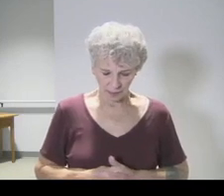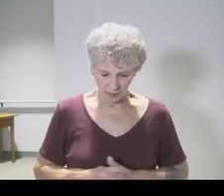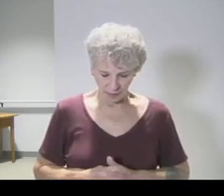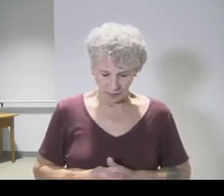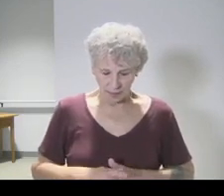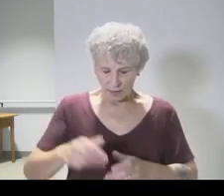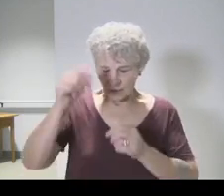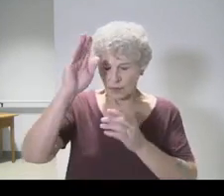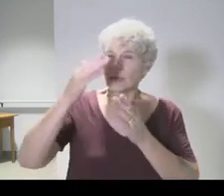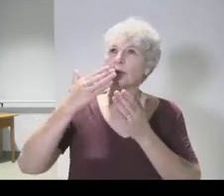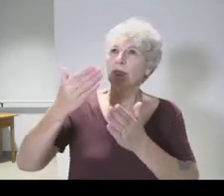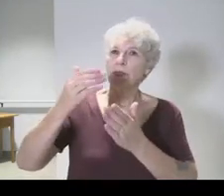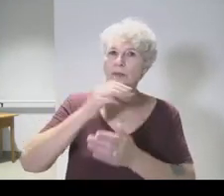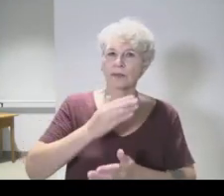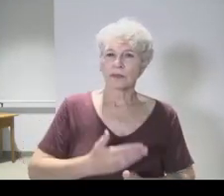God, thank you for your Son.